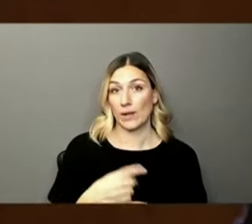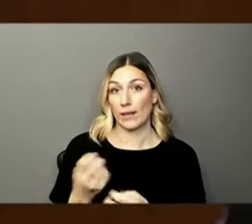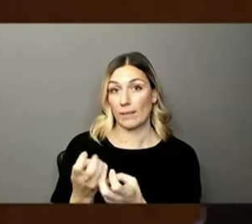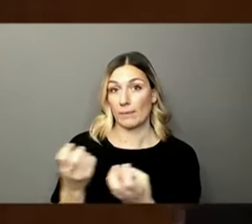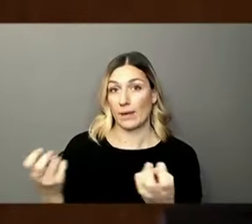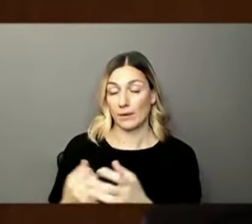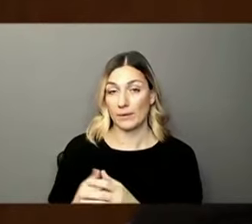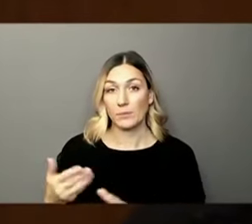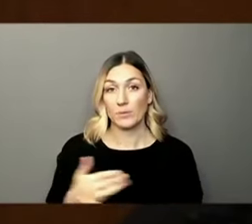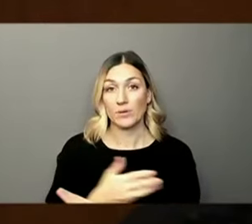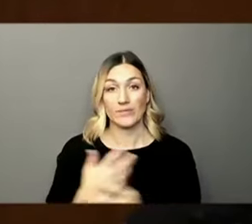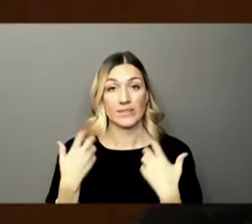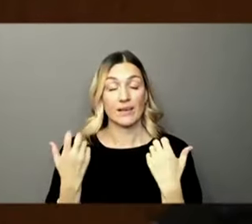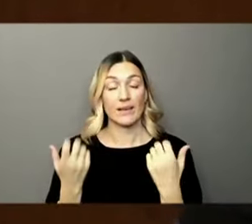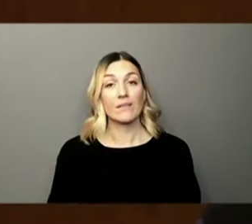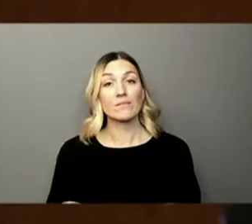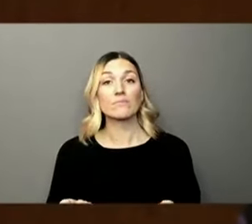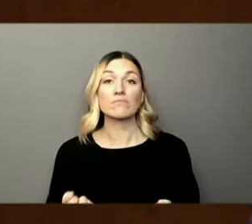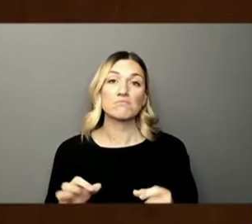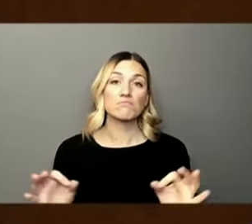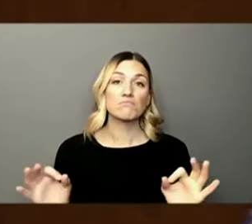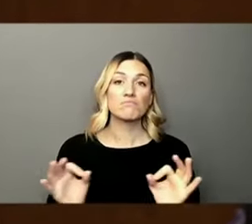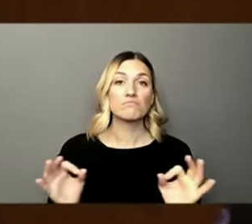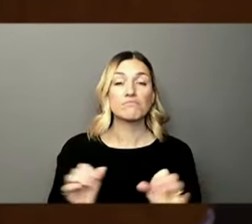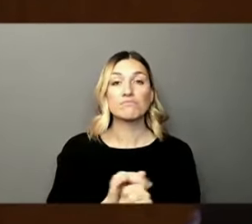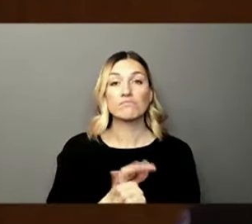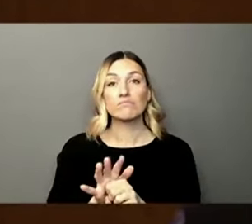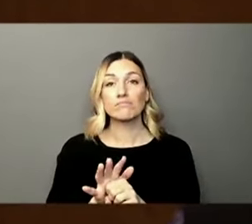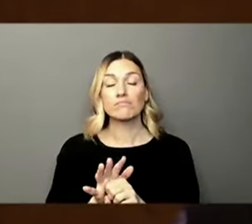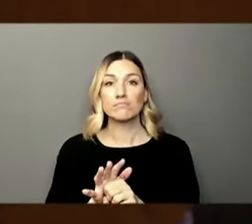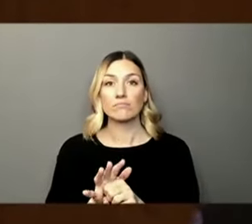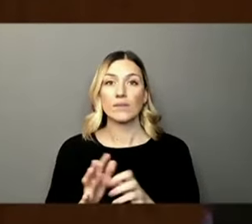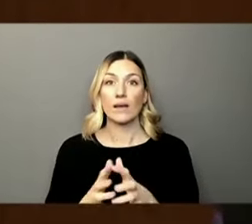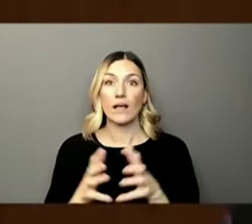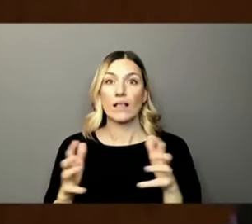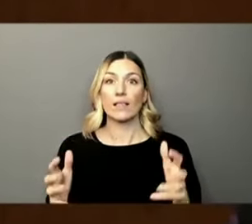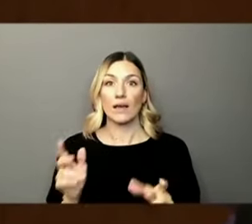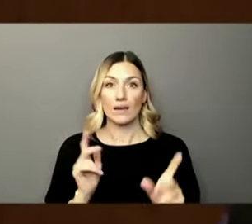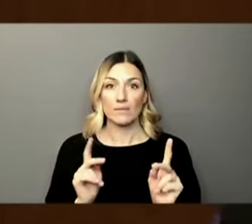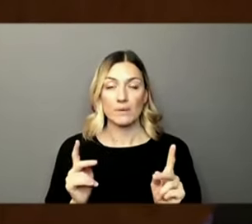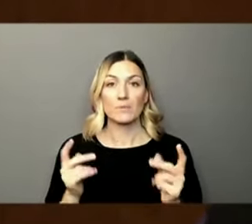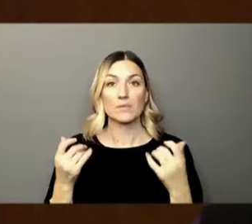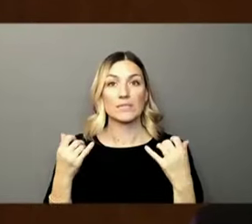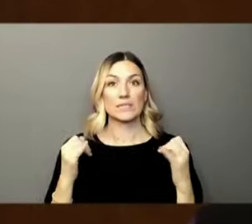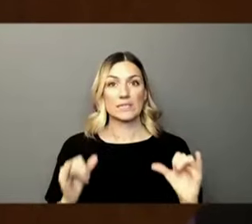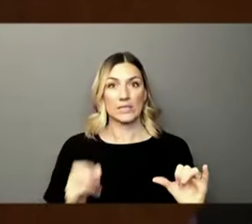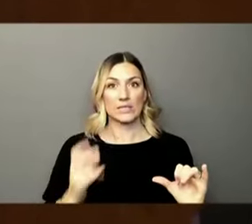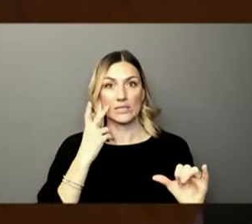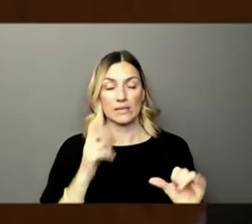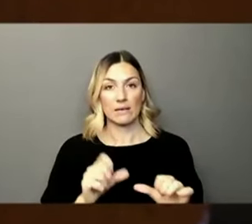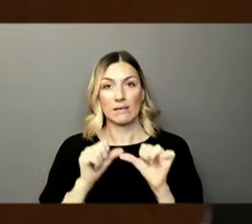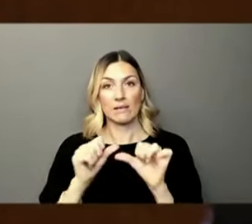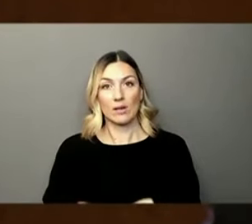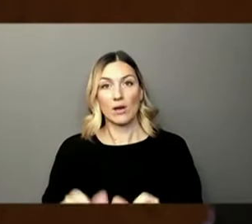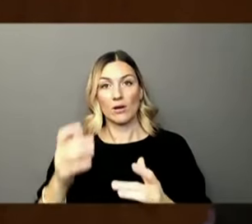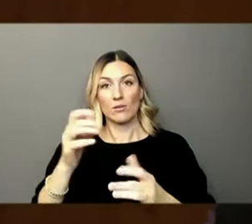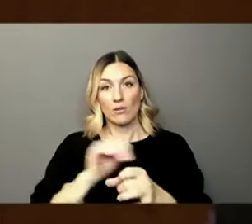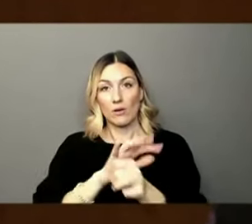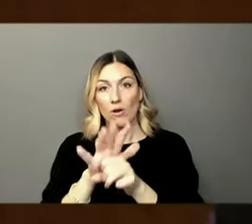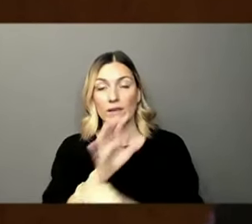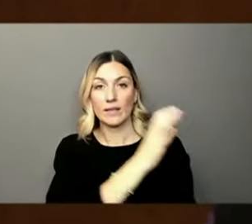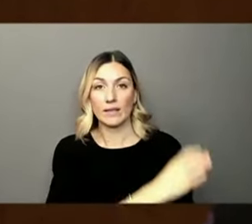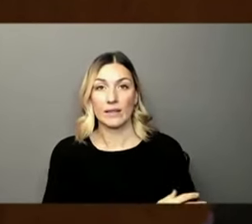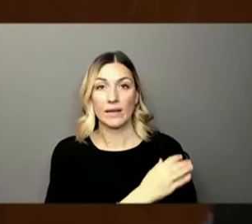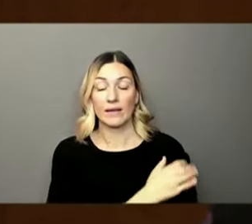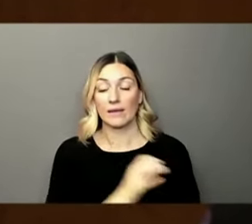Previously healthy patients who had mild acute COVID infections make up a significant portion of the patients we're seeing in our long COVID clinics. In fact, CDC